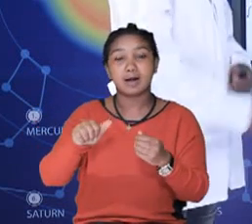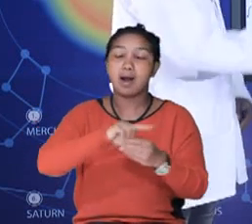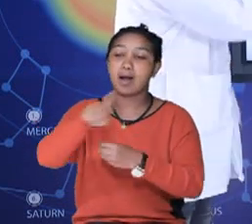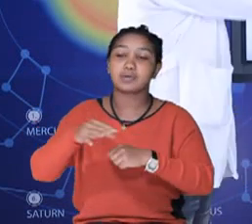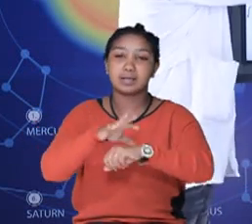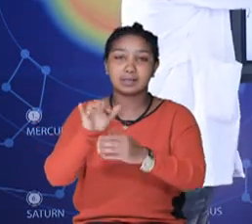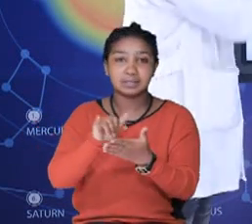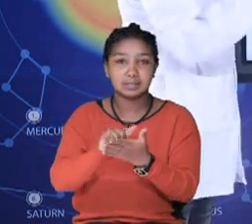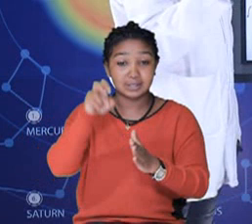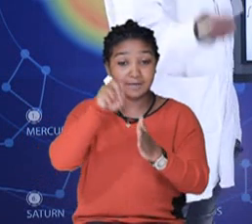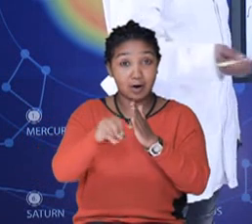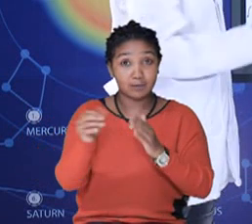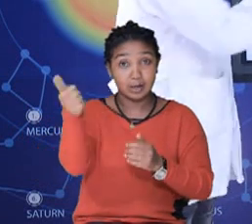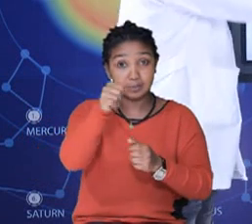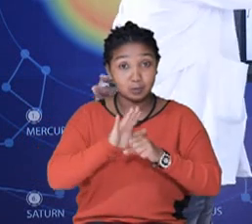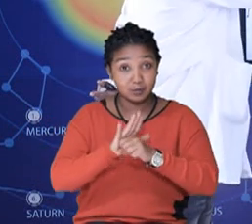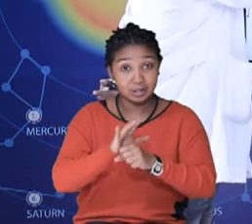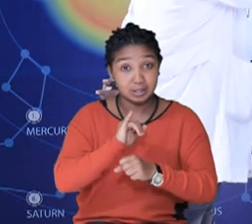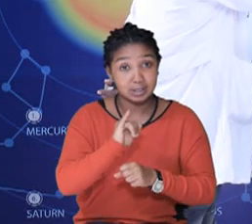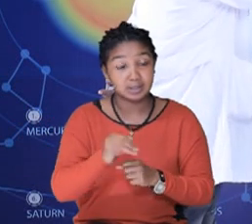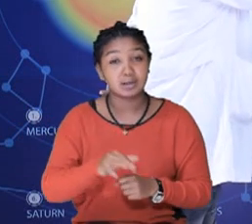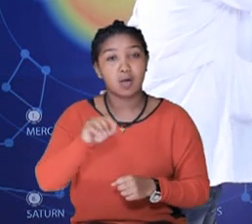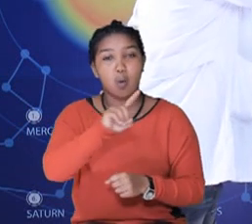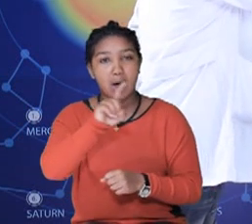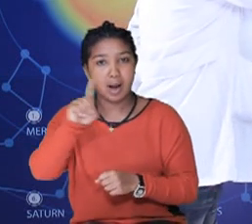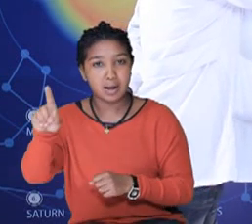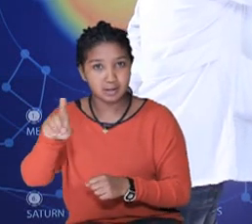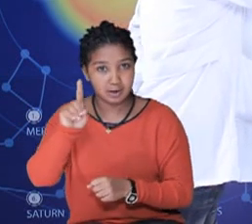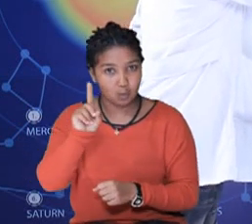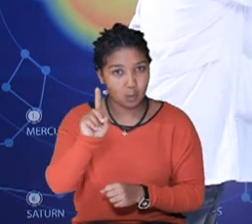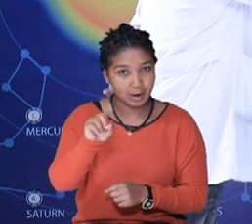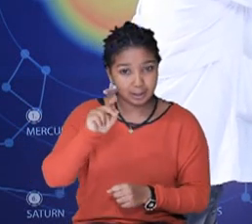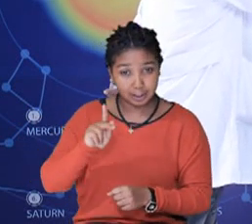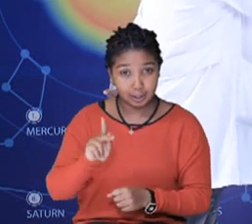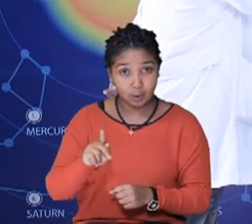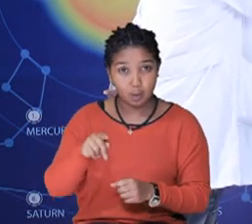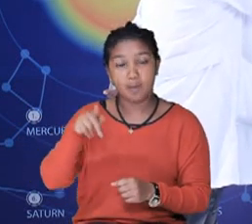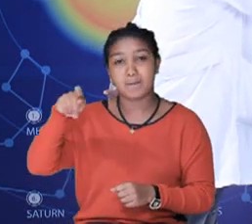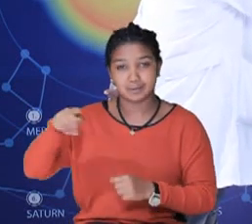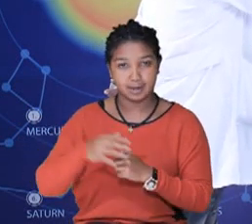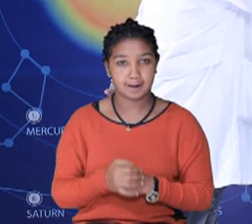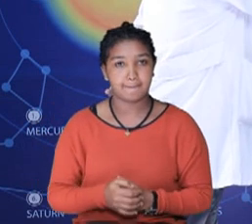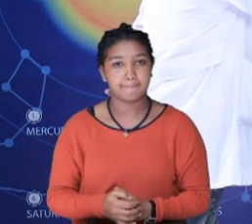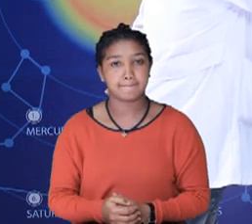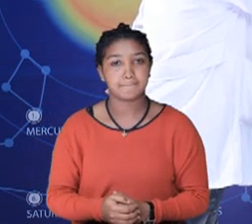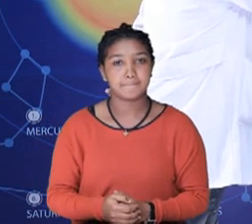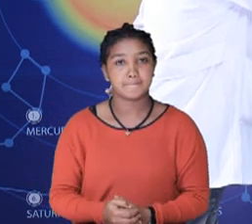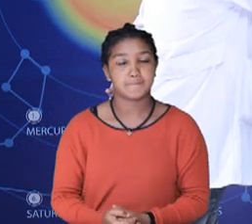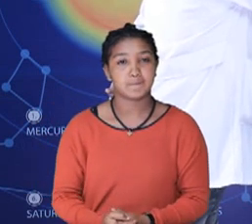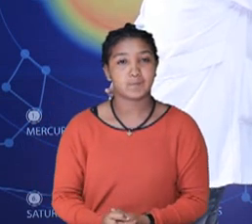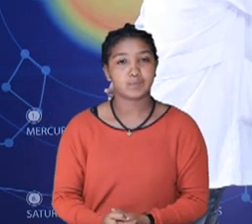earth. Thus the value of atmosphere is 101 kilopascal.